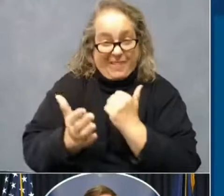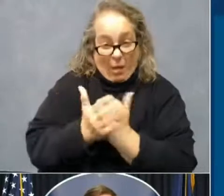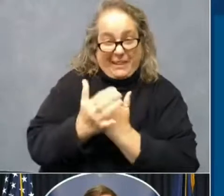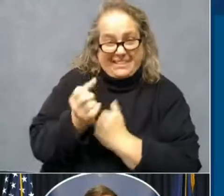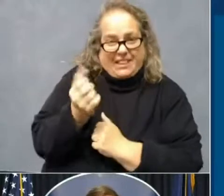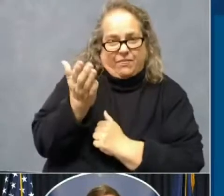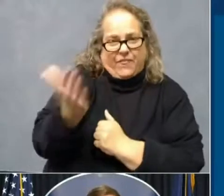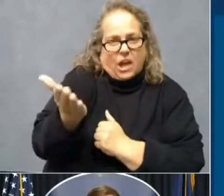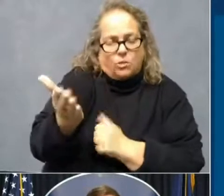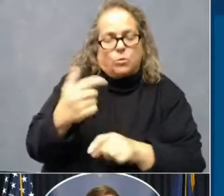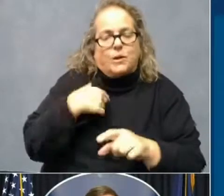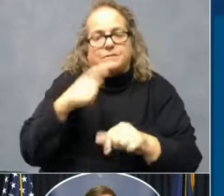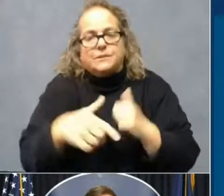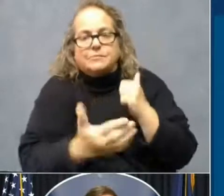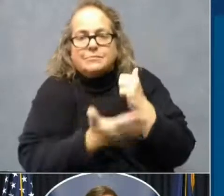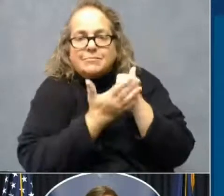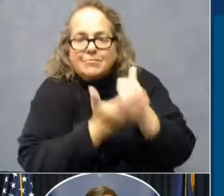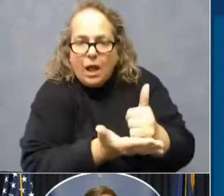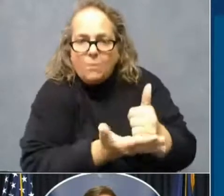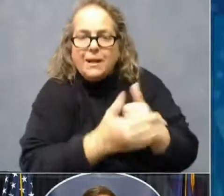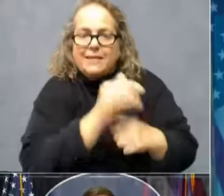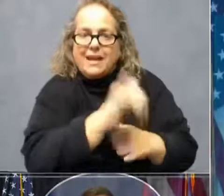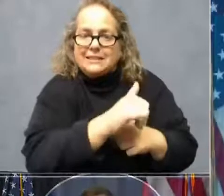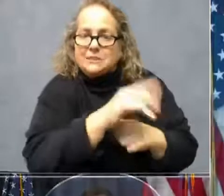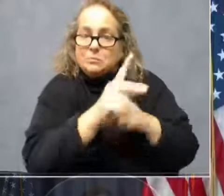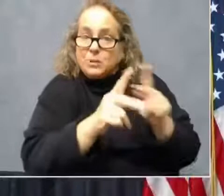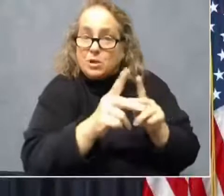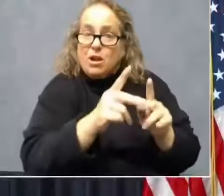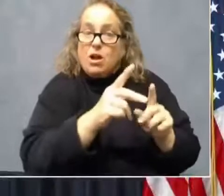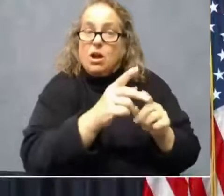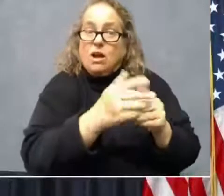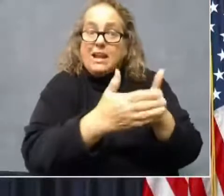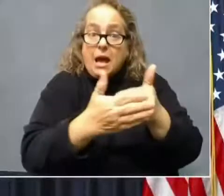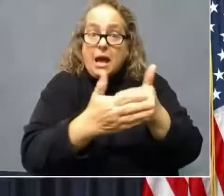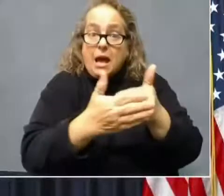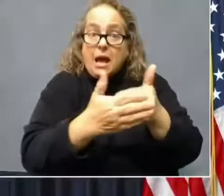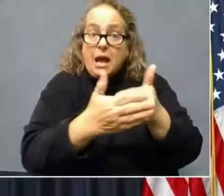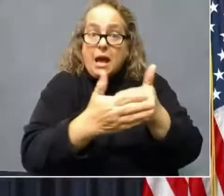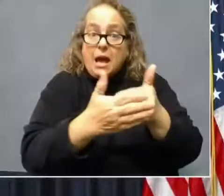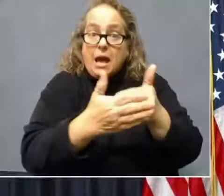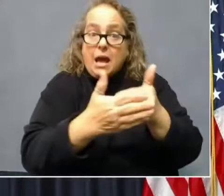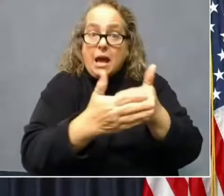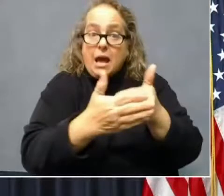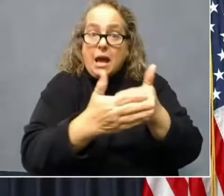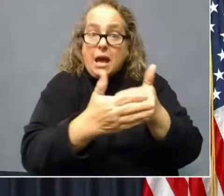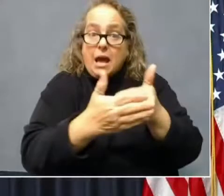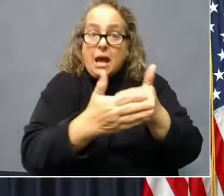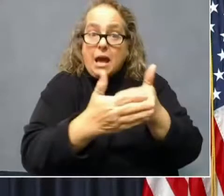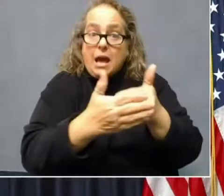Neighbors, get them signed up, get them seeing a doctor.